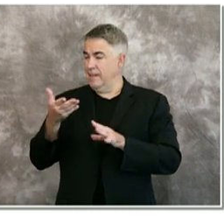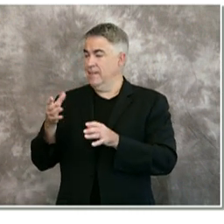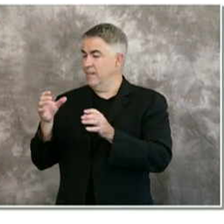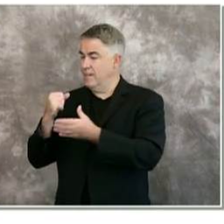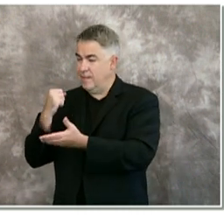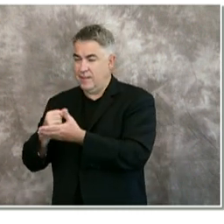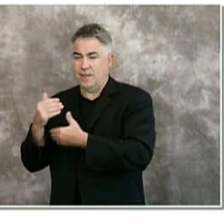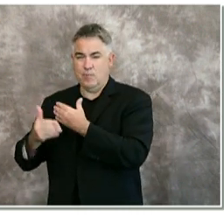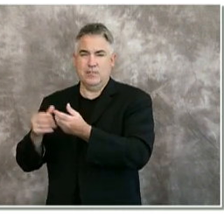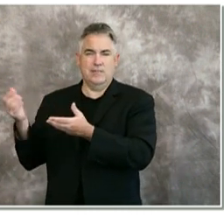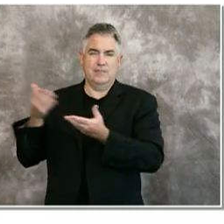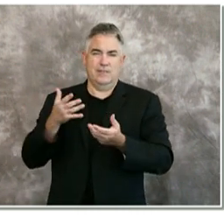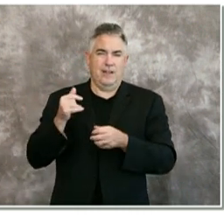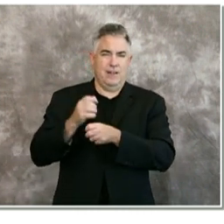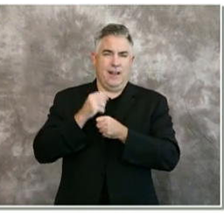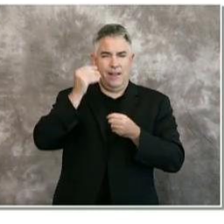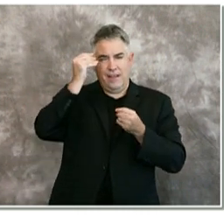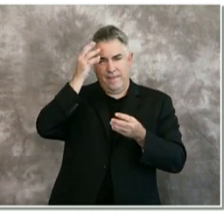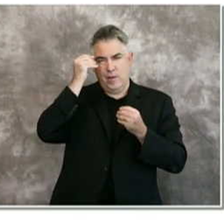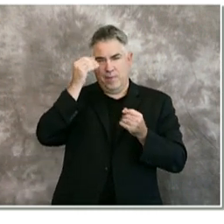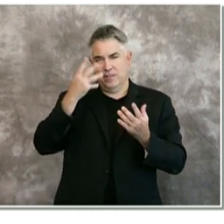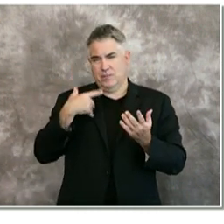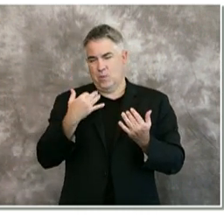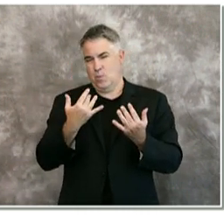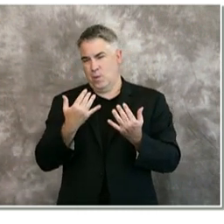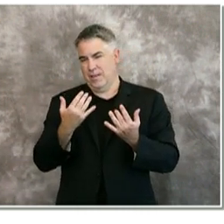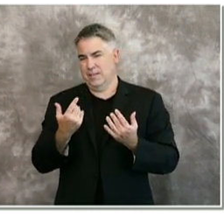cases. So we expect that